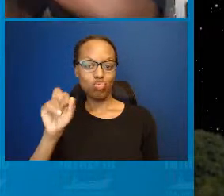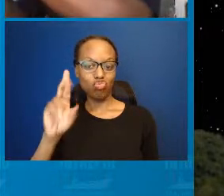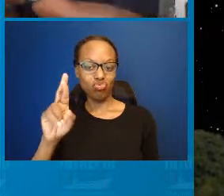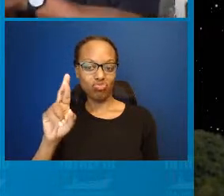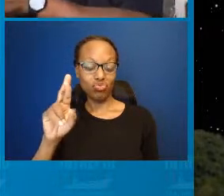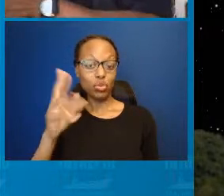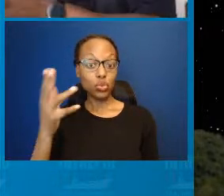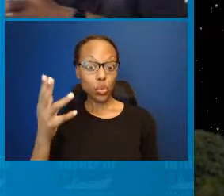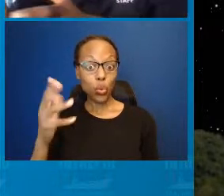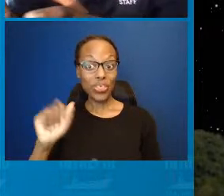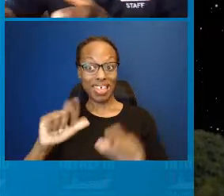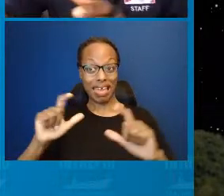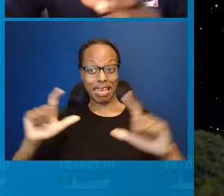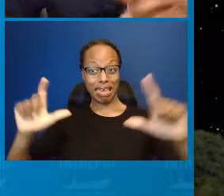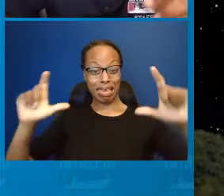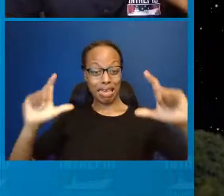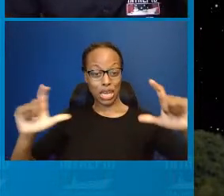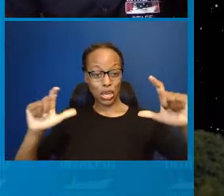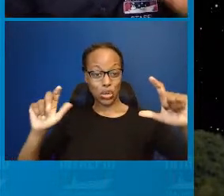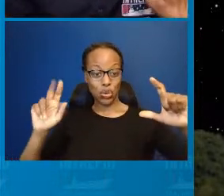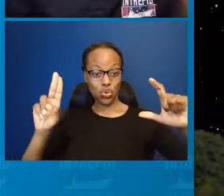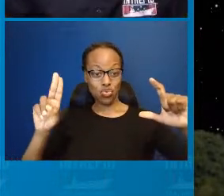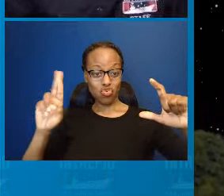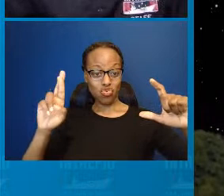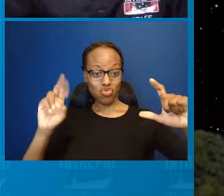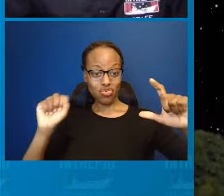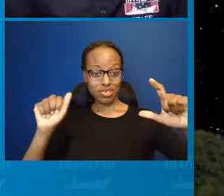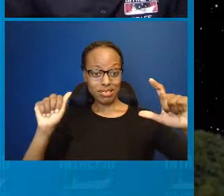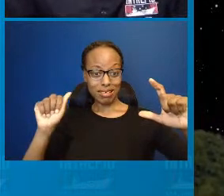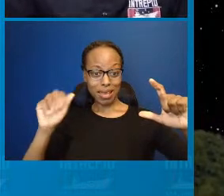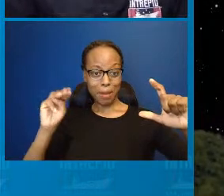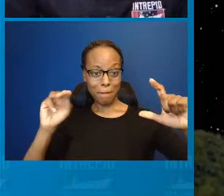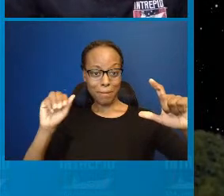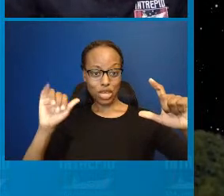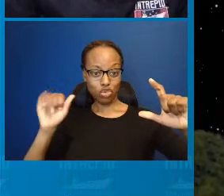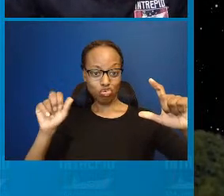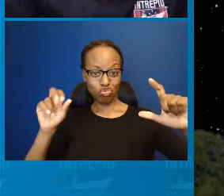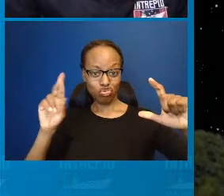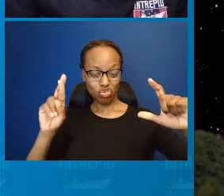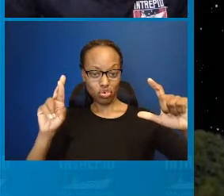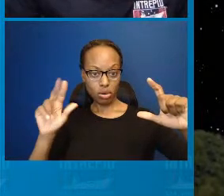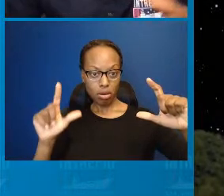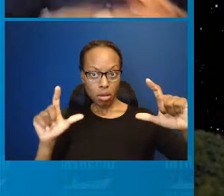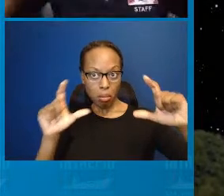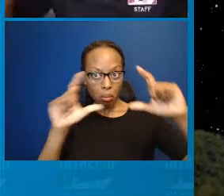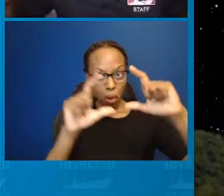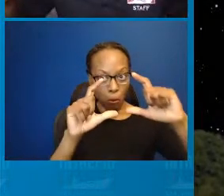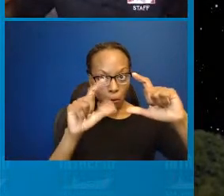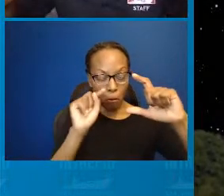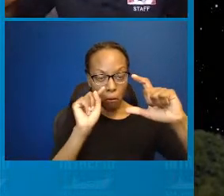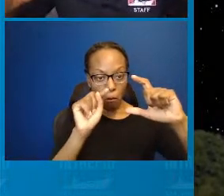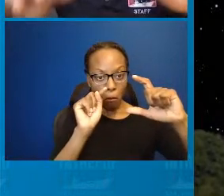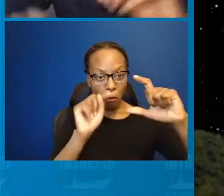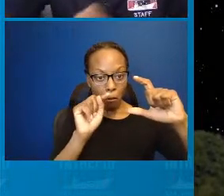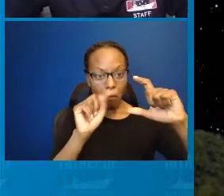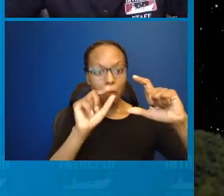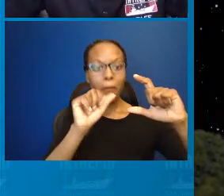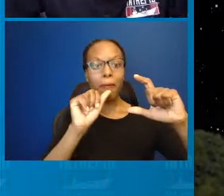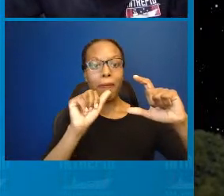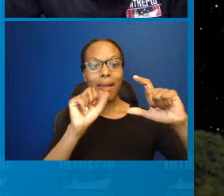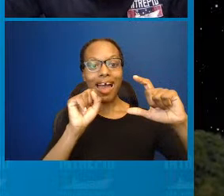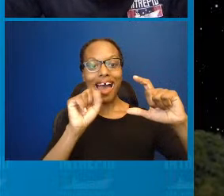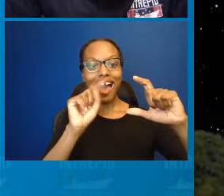constellation within a constellation, right? But why is the Big Dipper important? Well, the Big Dipper is important because, as I said, it's a part of Ursa